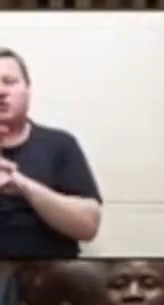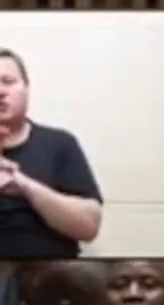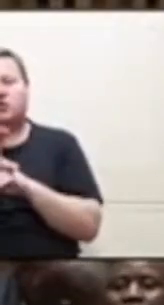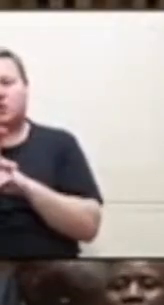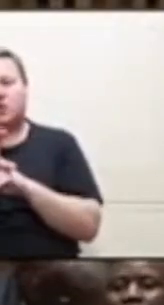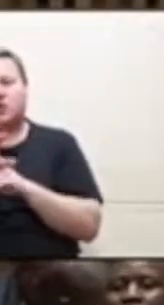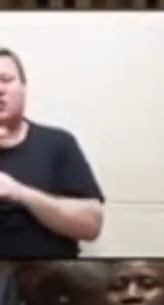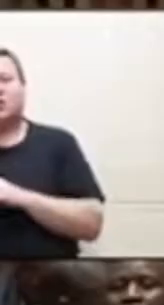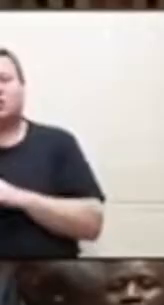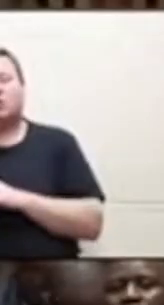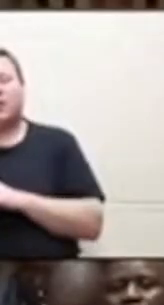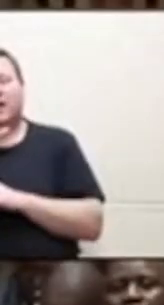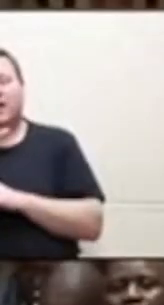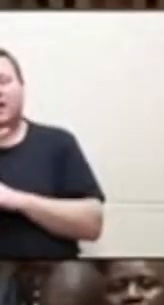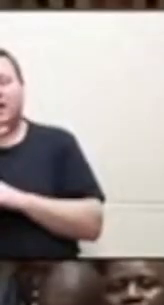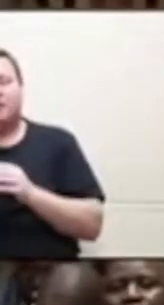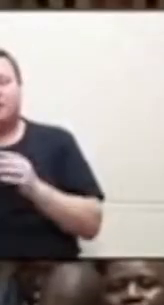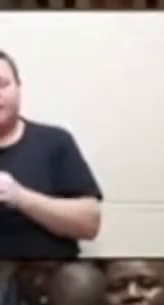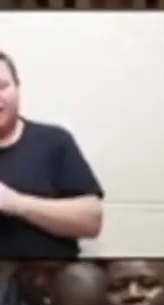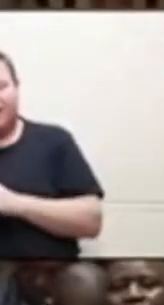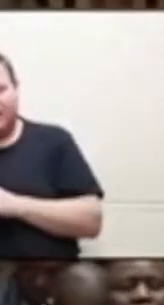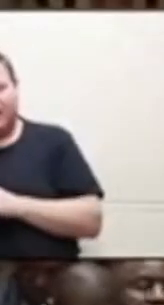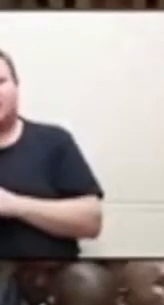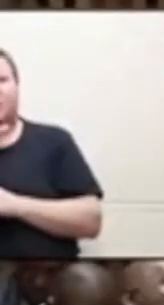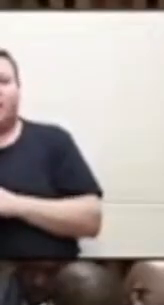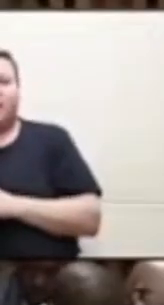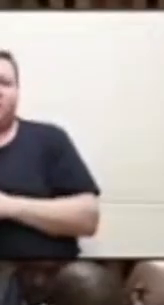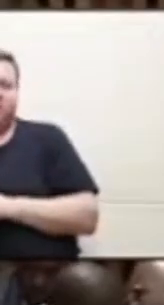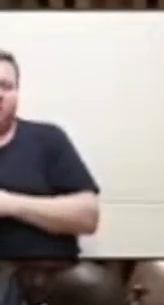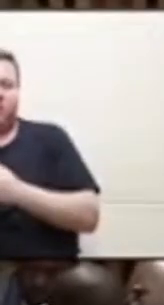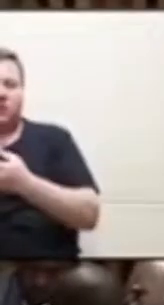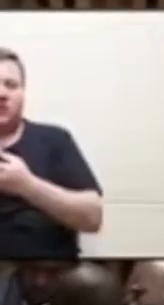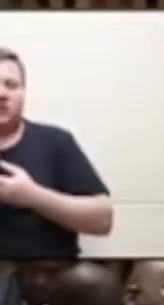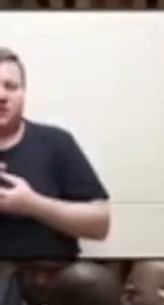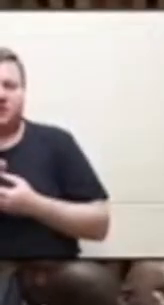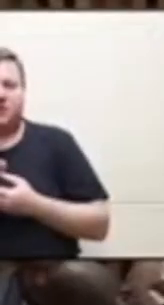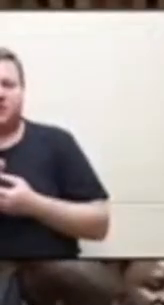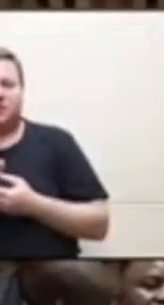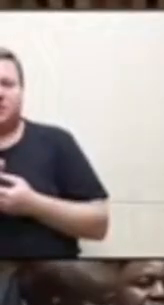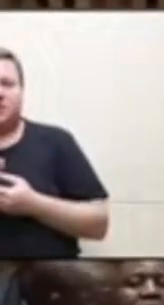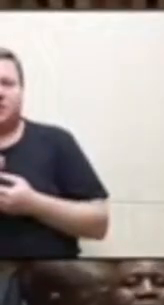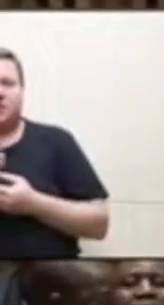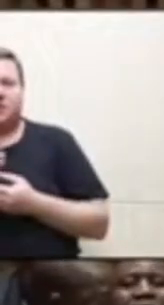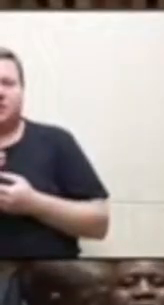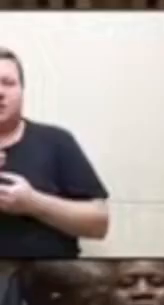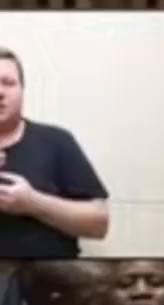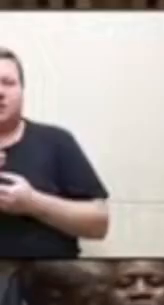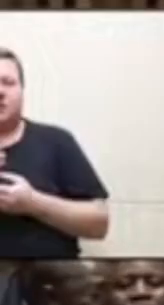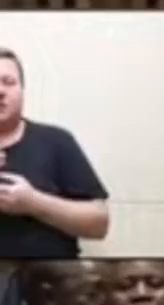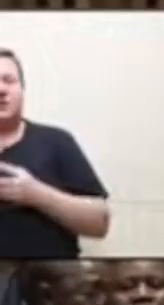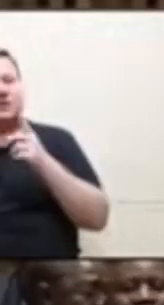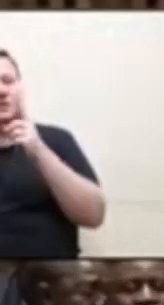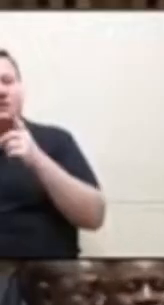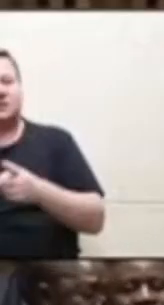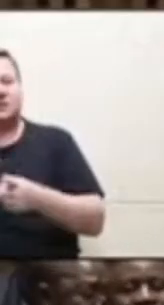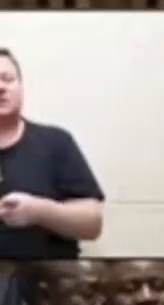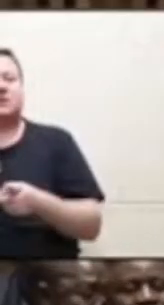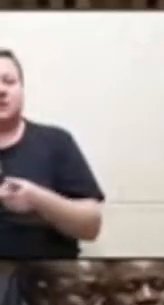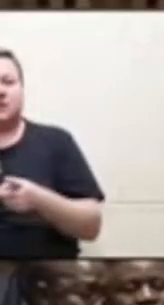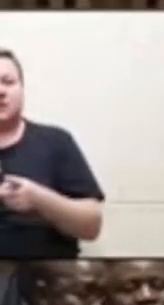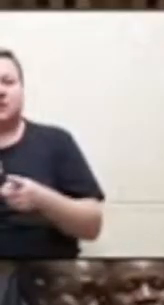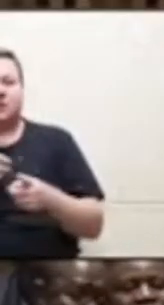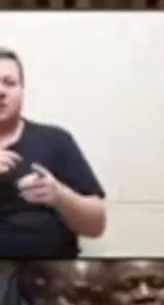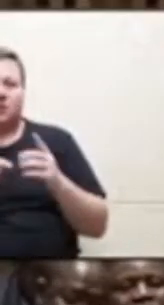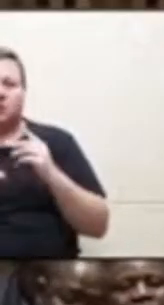28,995 that we received, we had then decided to bring forth or to expedite the